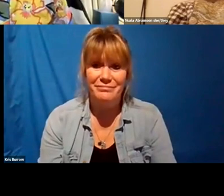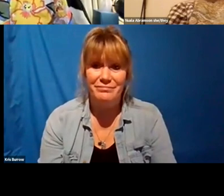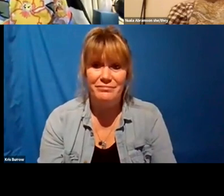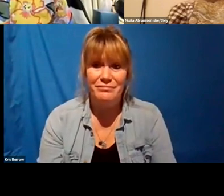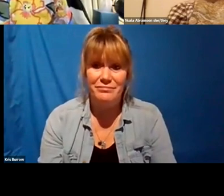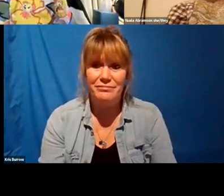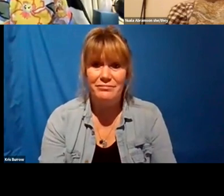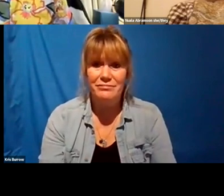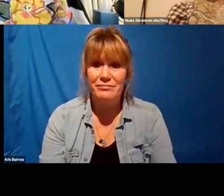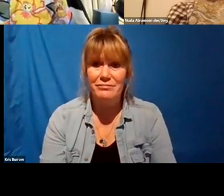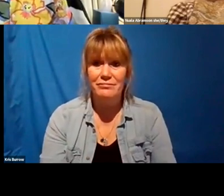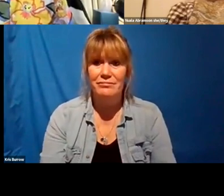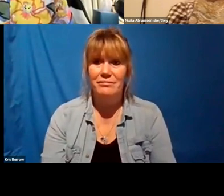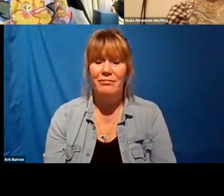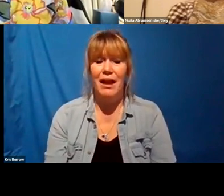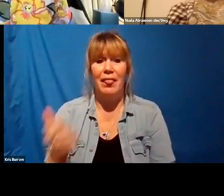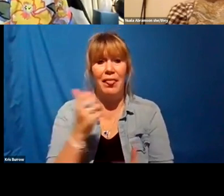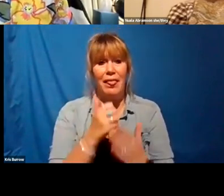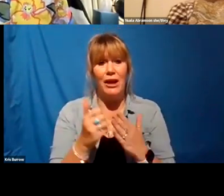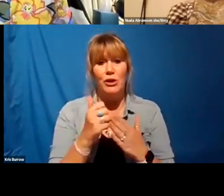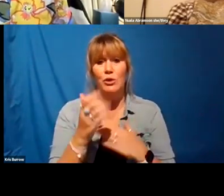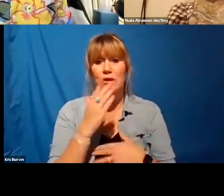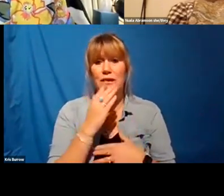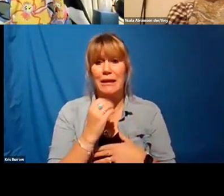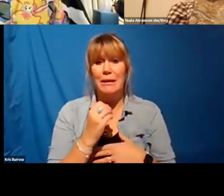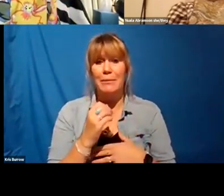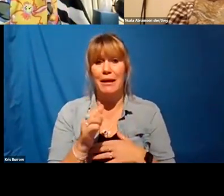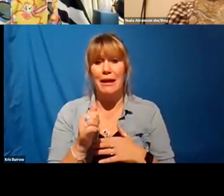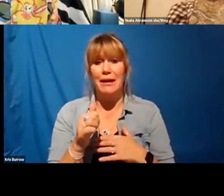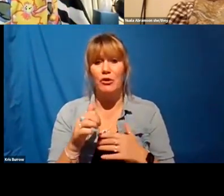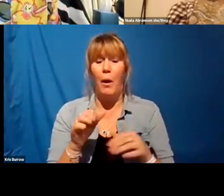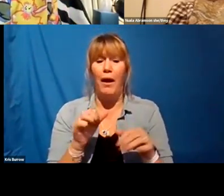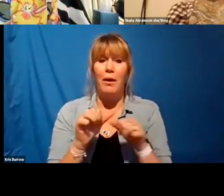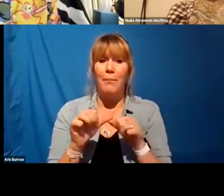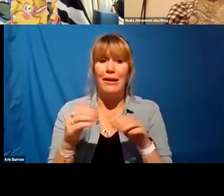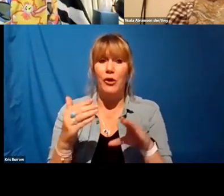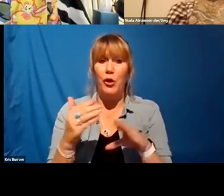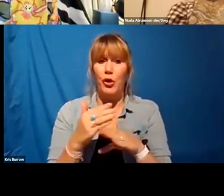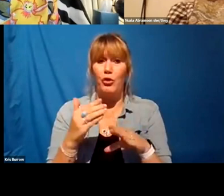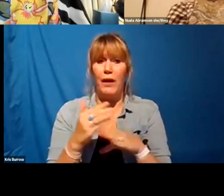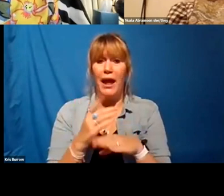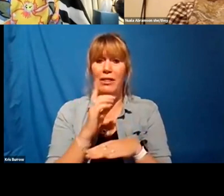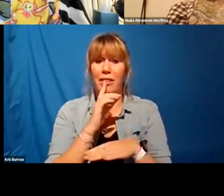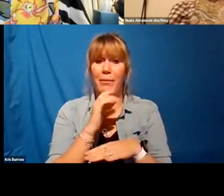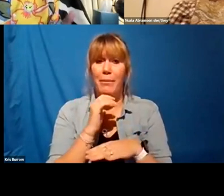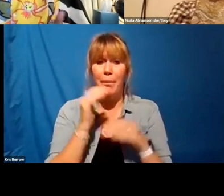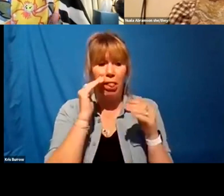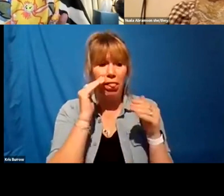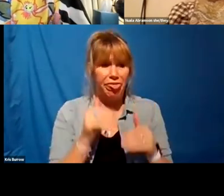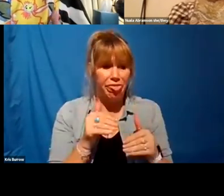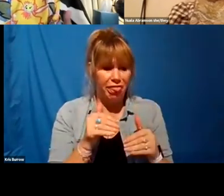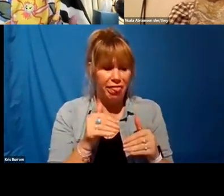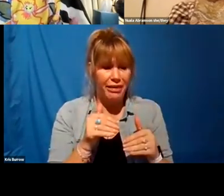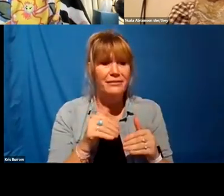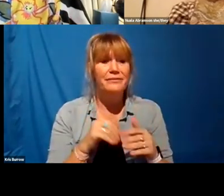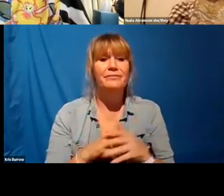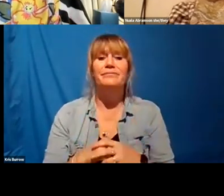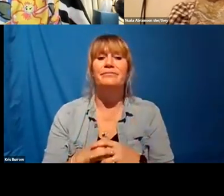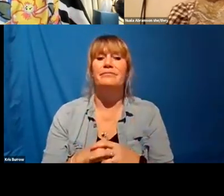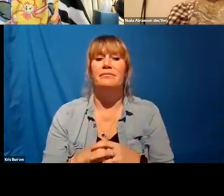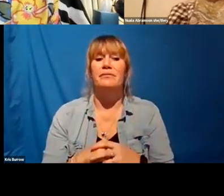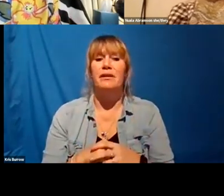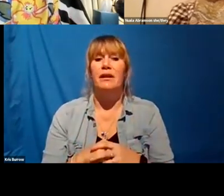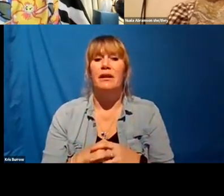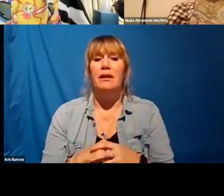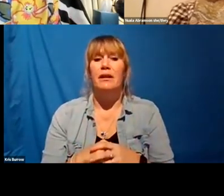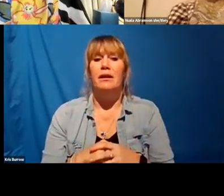That usually means you're destined for a better career than the people who can be pigeonholed easily. I mean, can I ask all of you what kind of